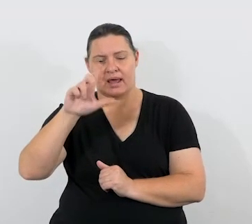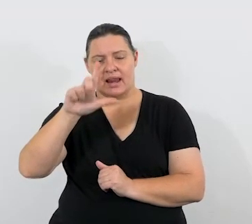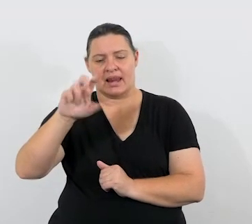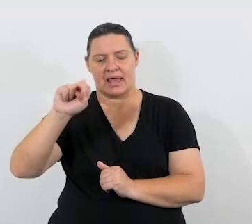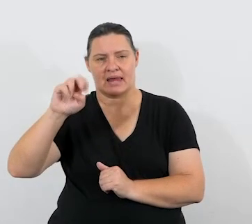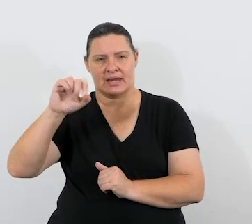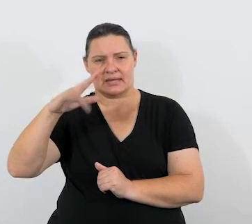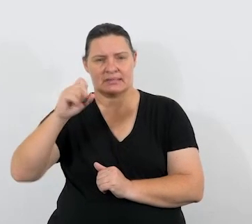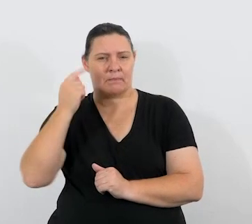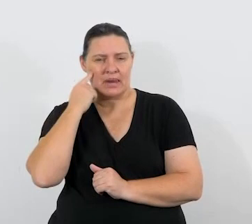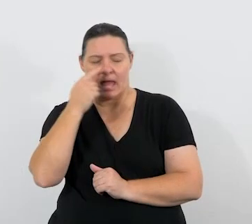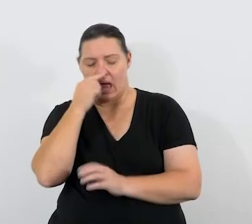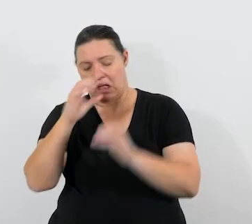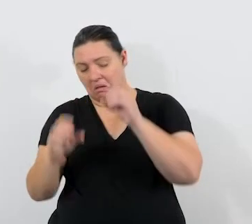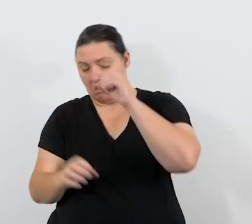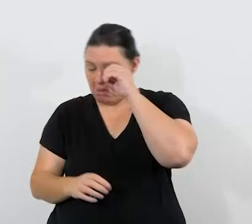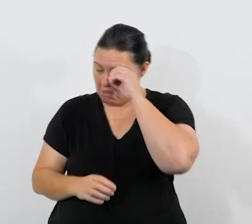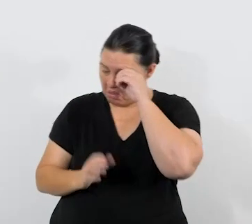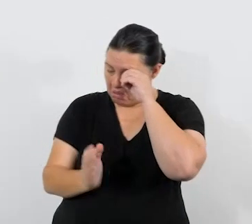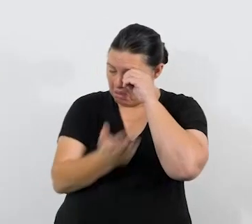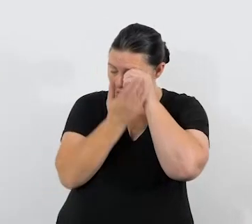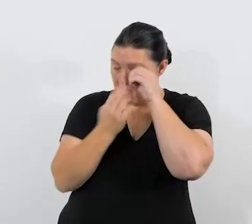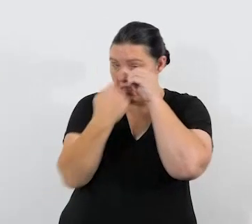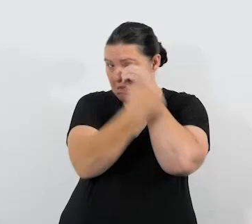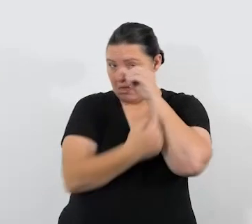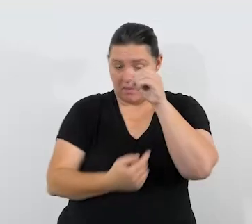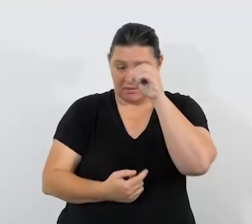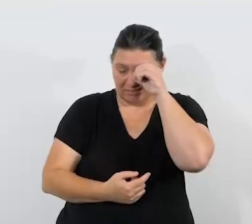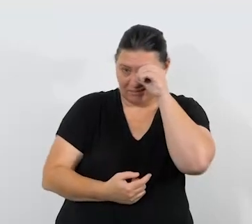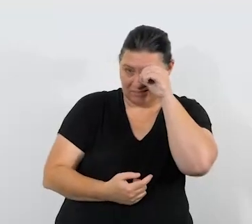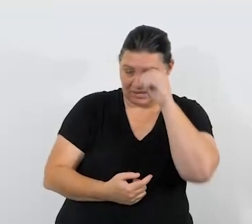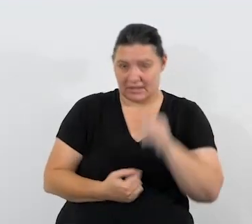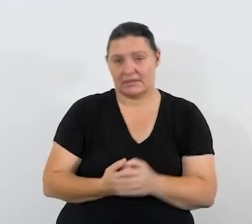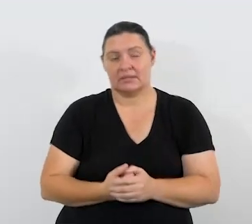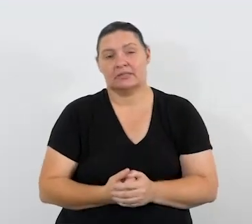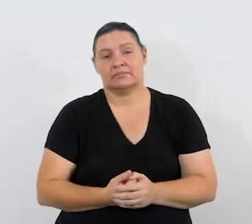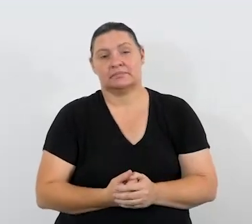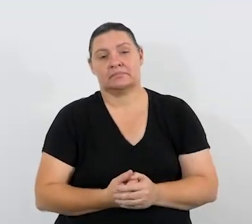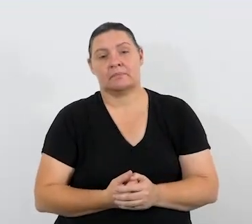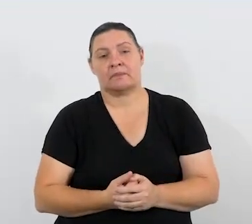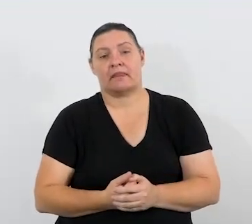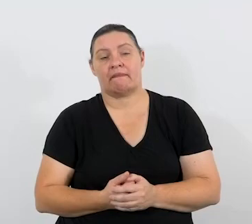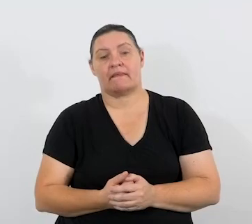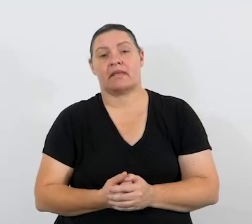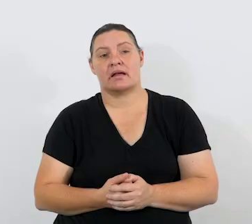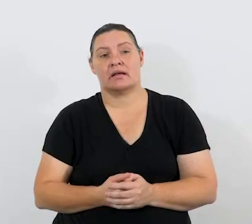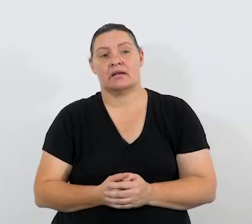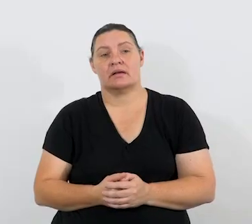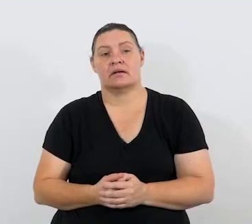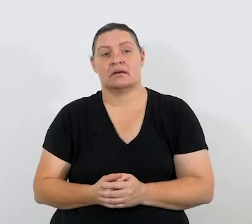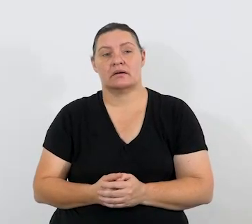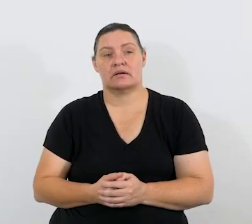the eyepiece. So I think from the name you can already tell that this is the part that you put your eye on. So now